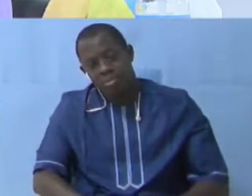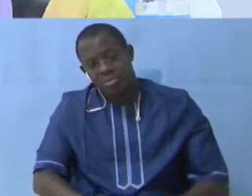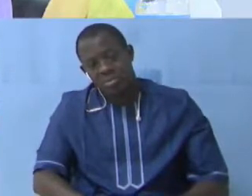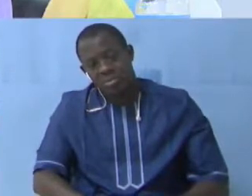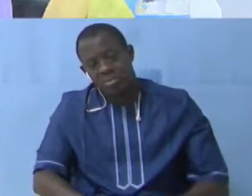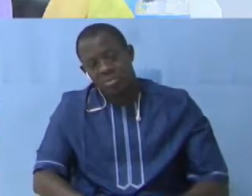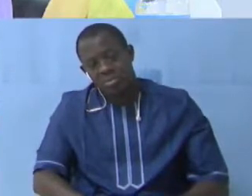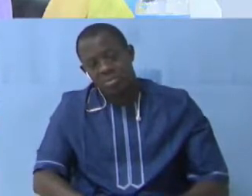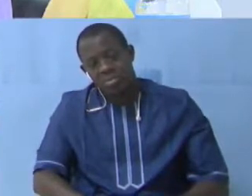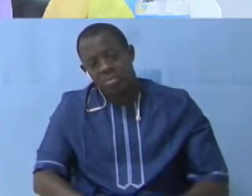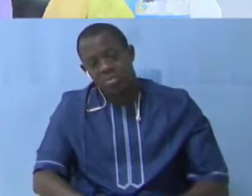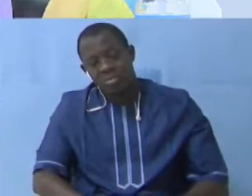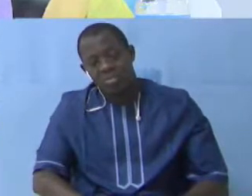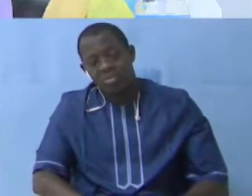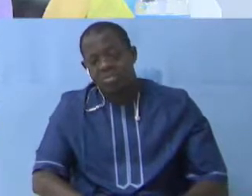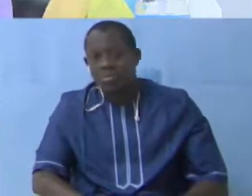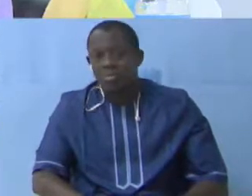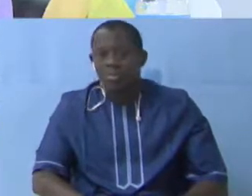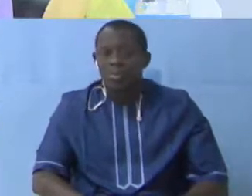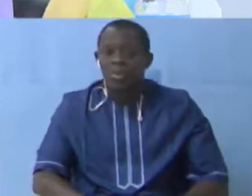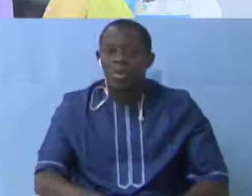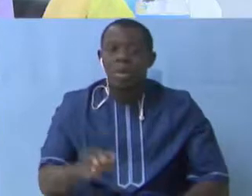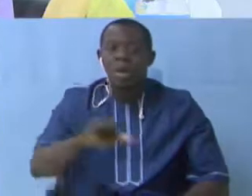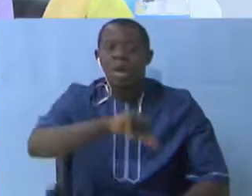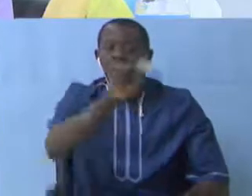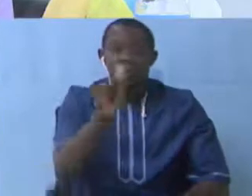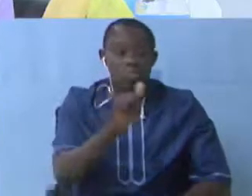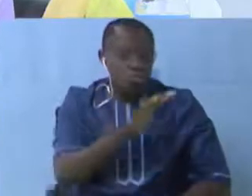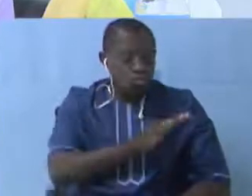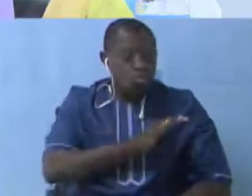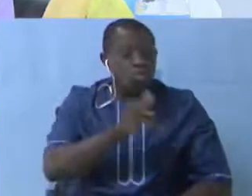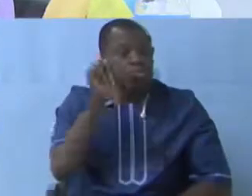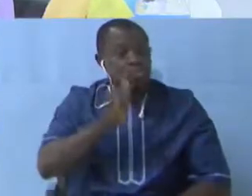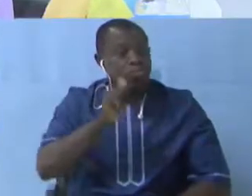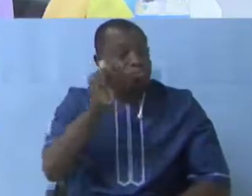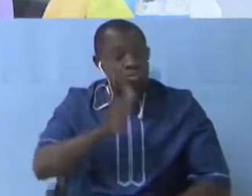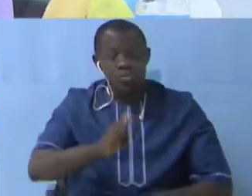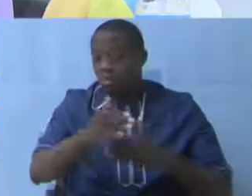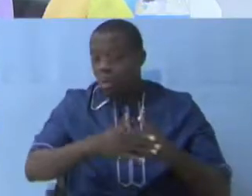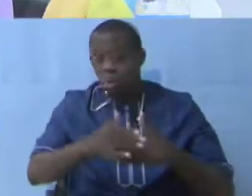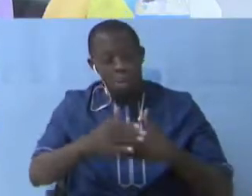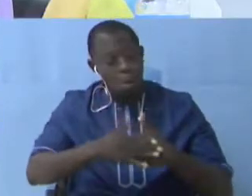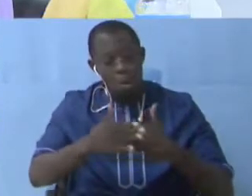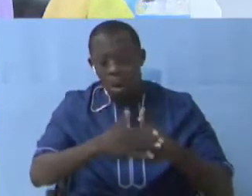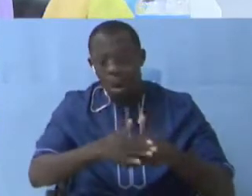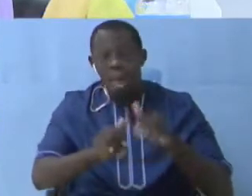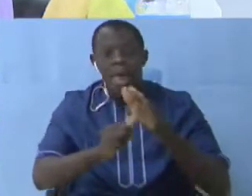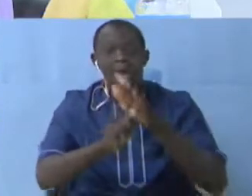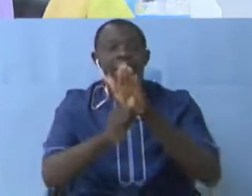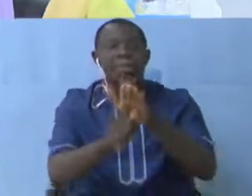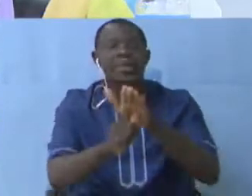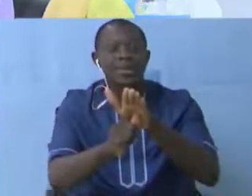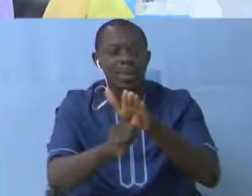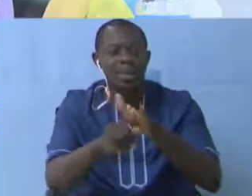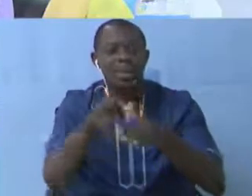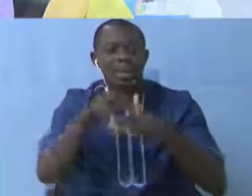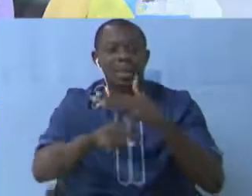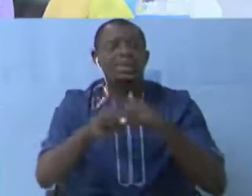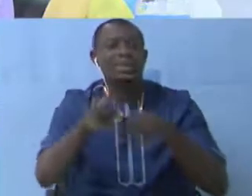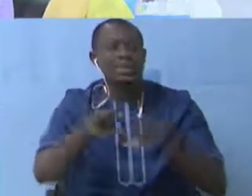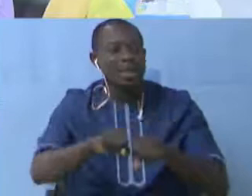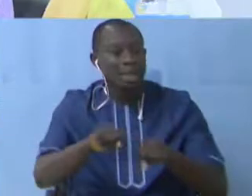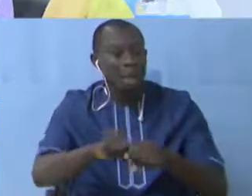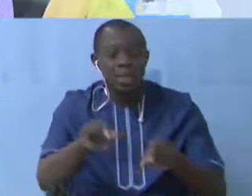And also they use a lot of the embassy, especially in Senegal. They use also a lot of the NIA